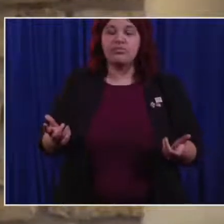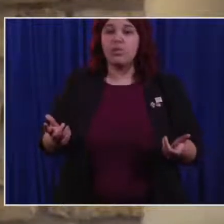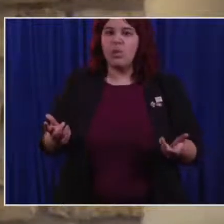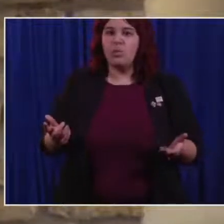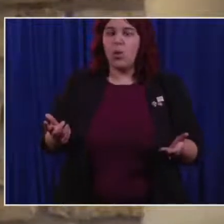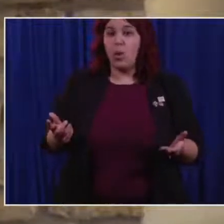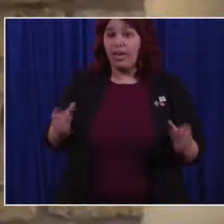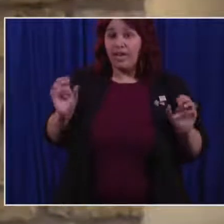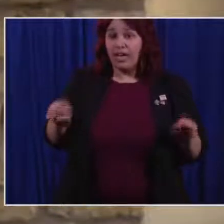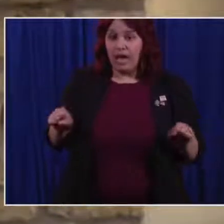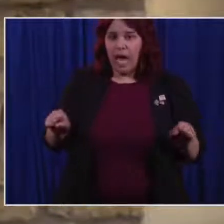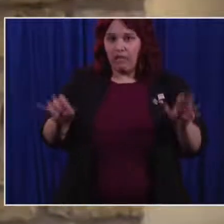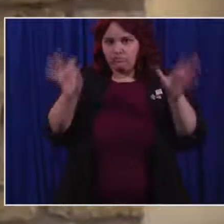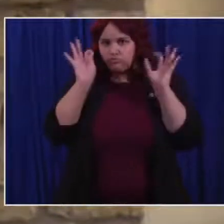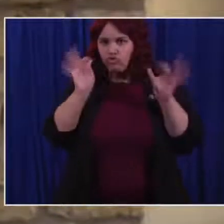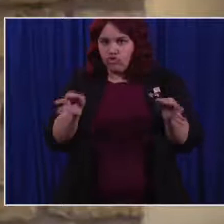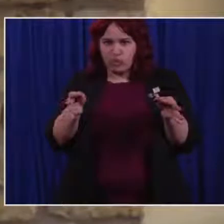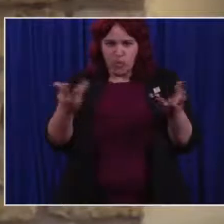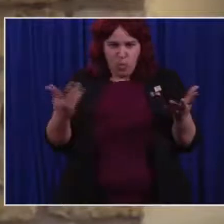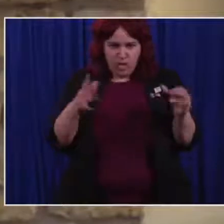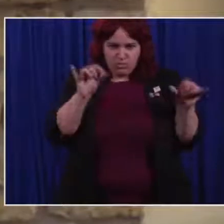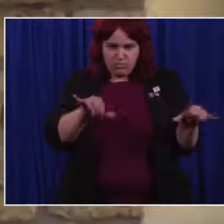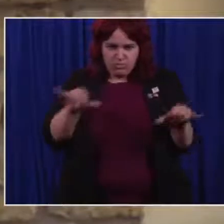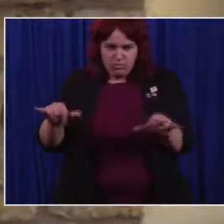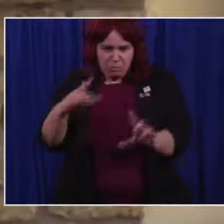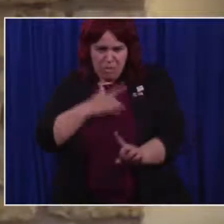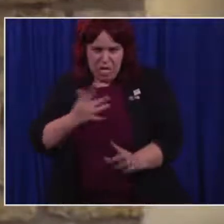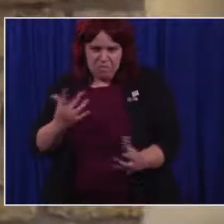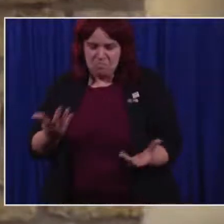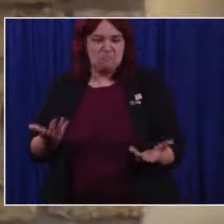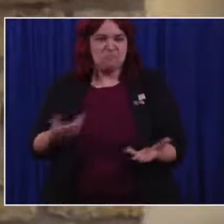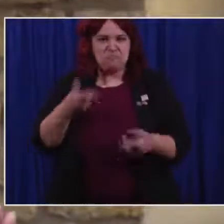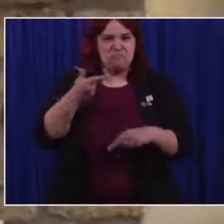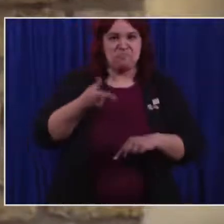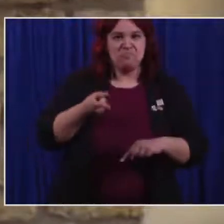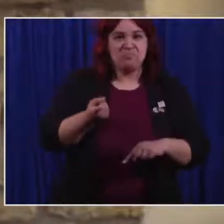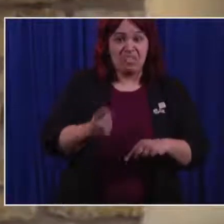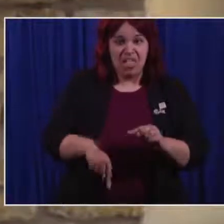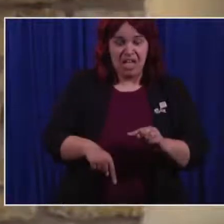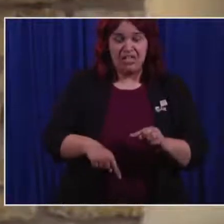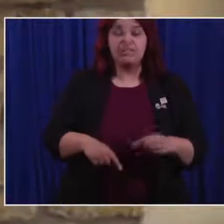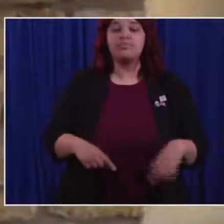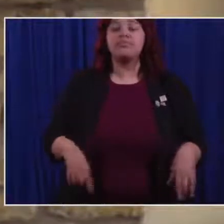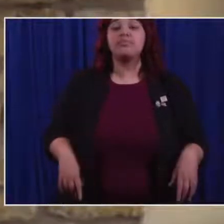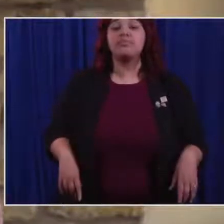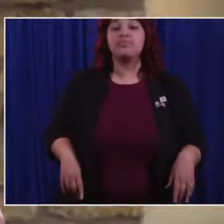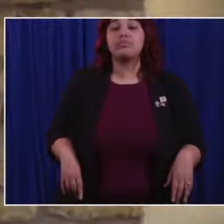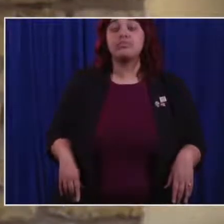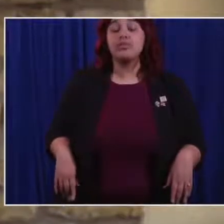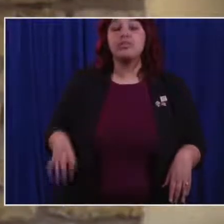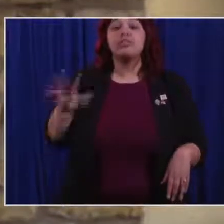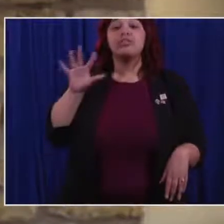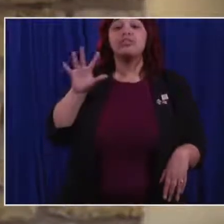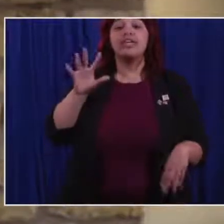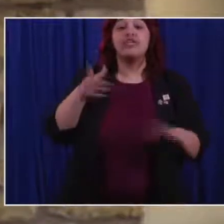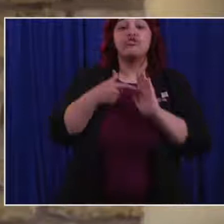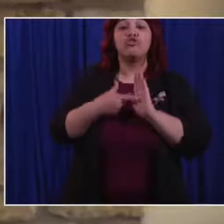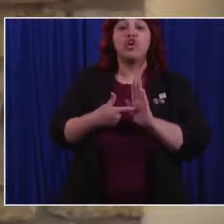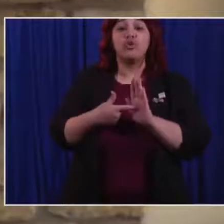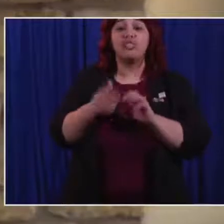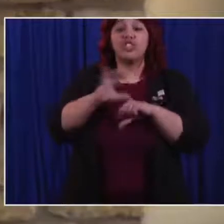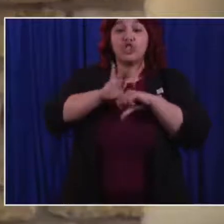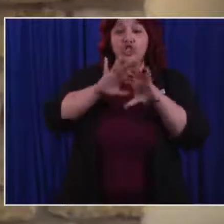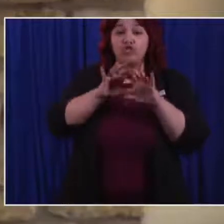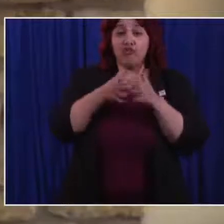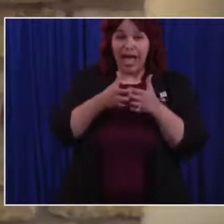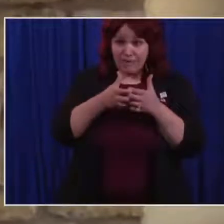regard to that. The counties are spread geographically, they're spread urban, rural.